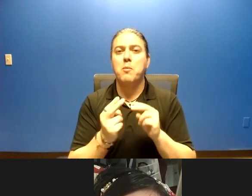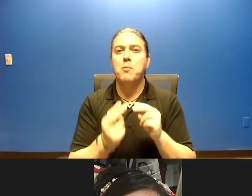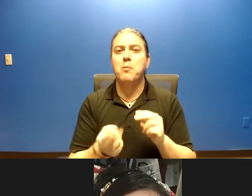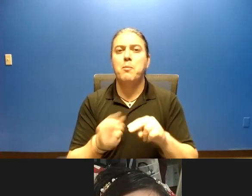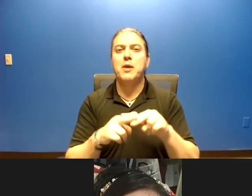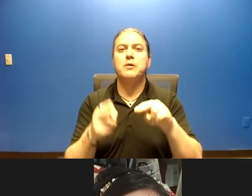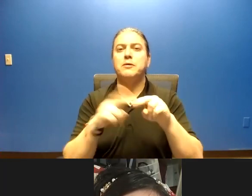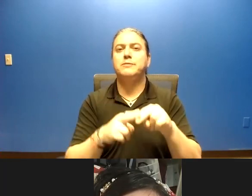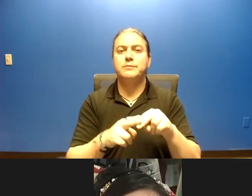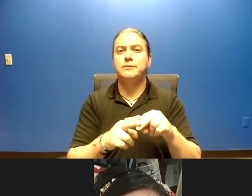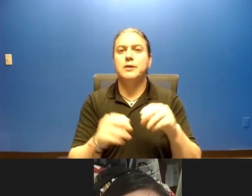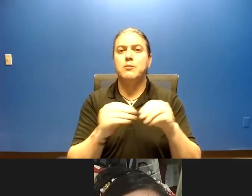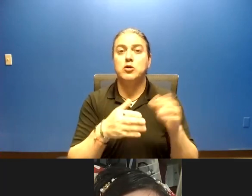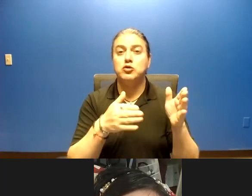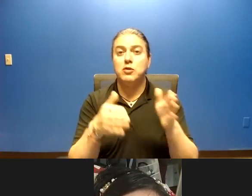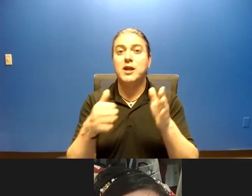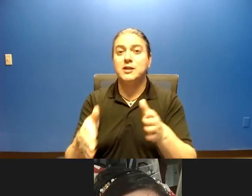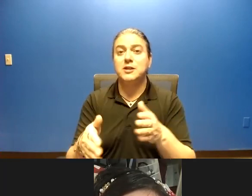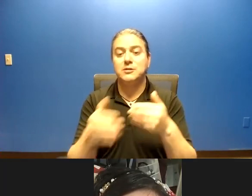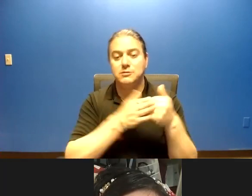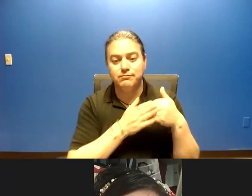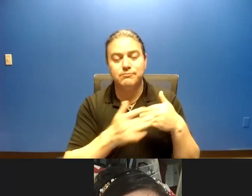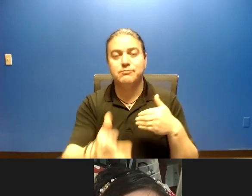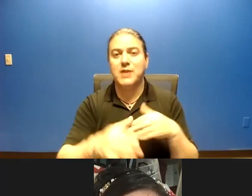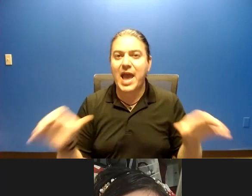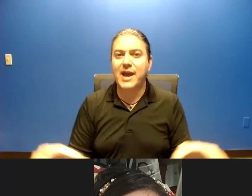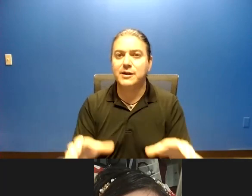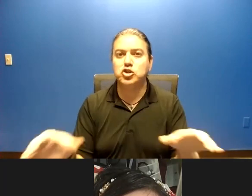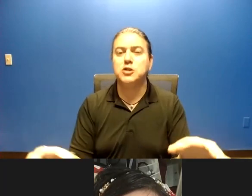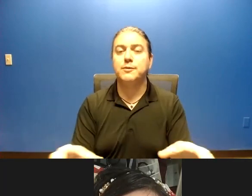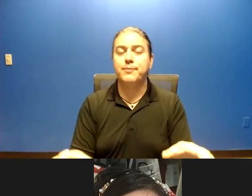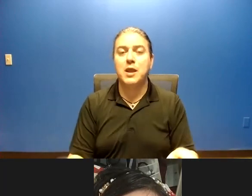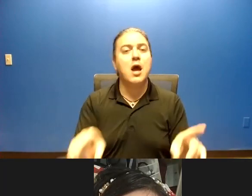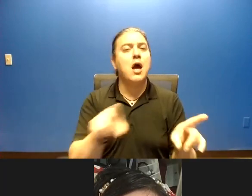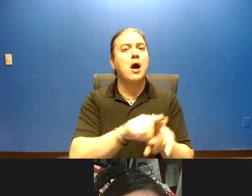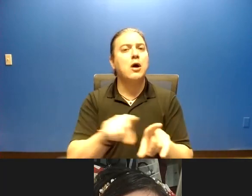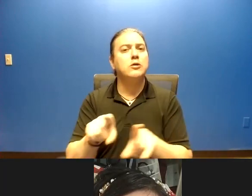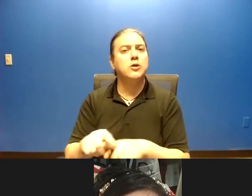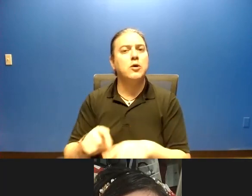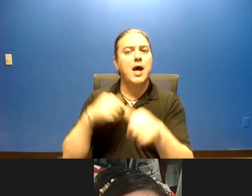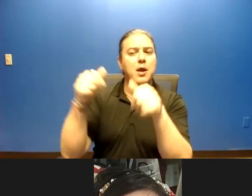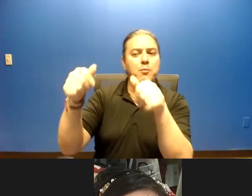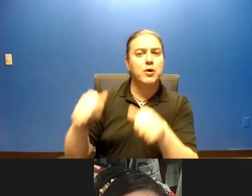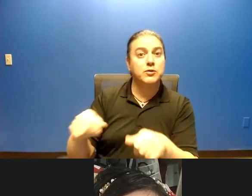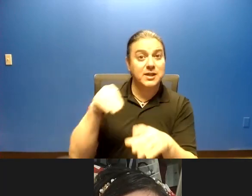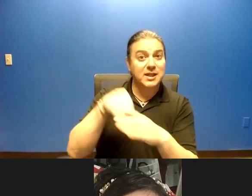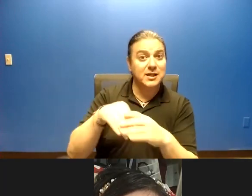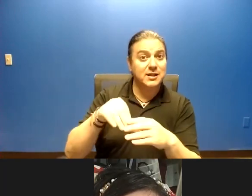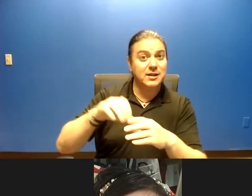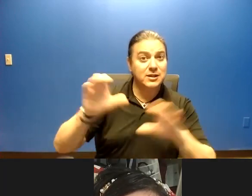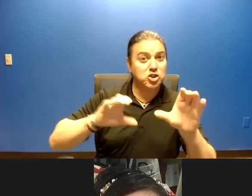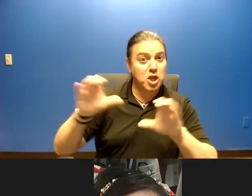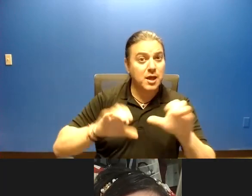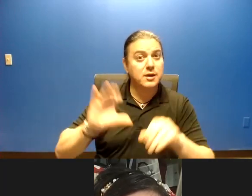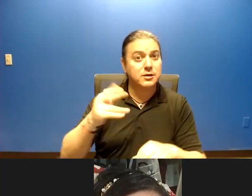our community forward in action. I've also posted in the chat, we've talked about, well, how do we get involved and how do